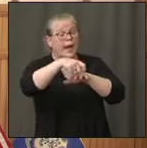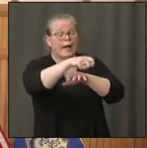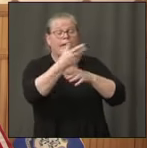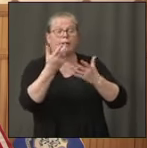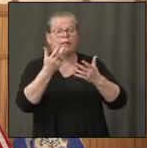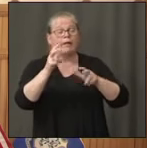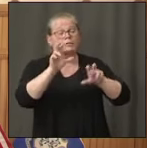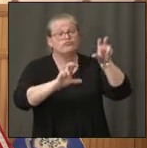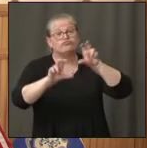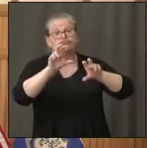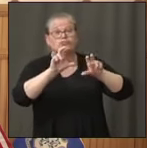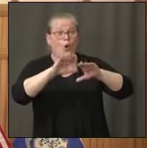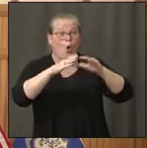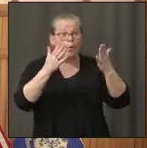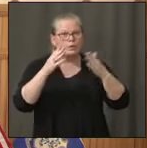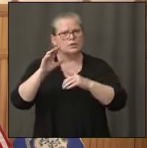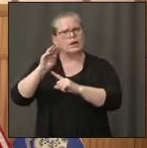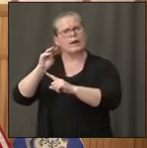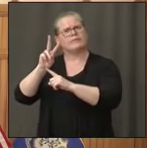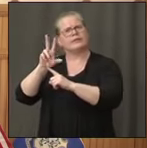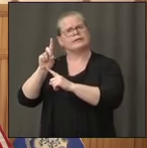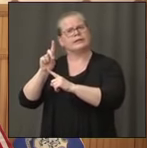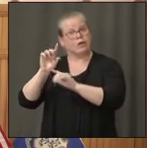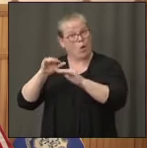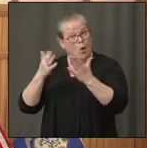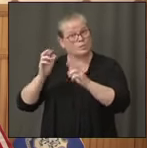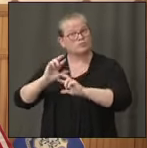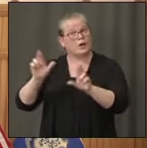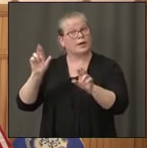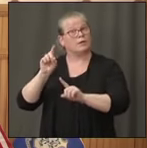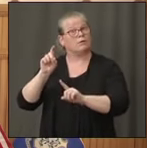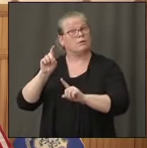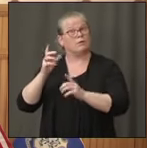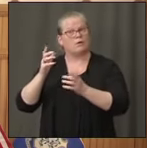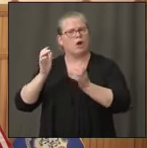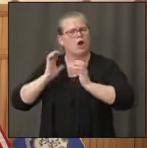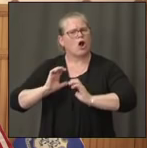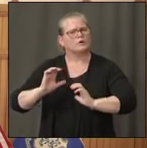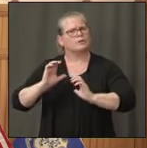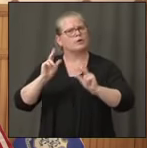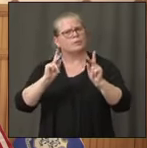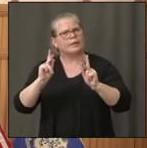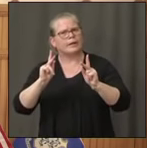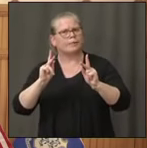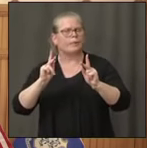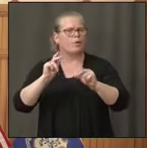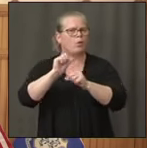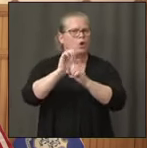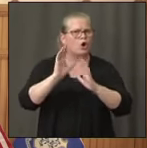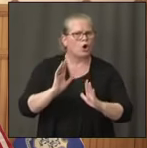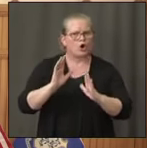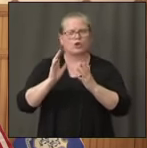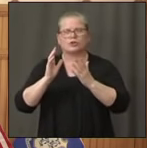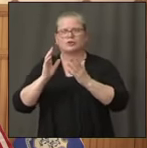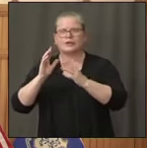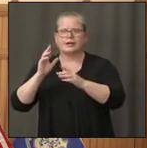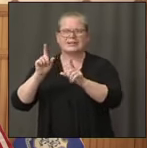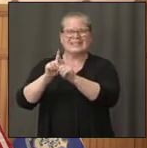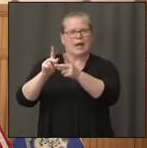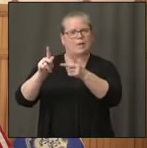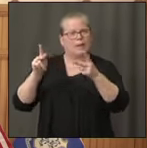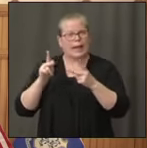DMV ready? Customers and agents are sharing the same space. Is the ventilation upgraded? Is the airflow improved? Those are the questions